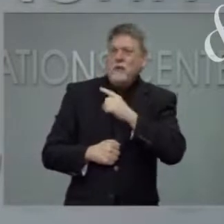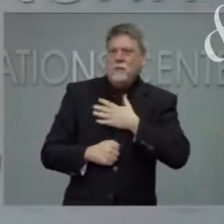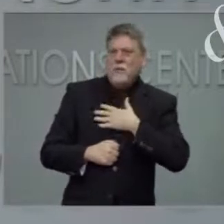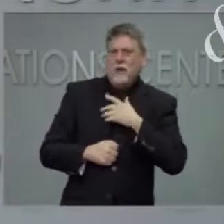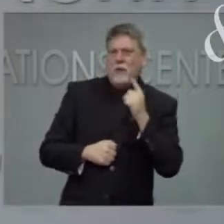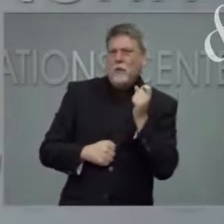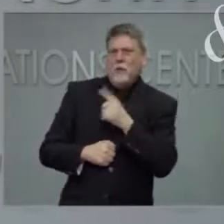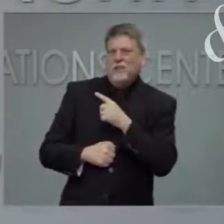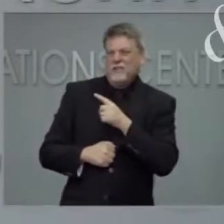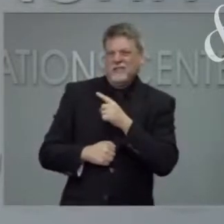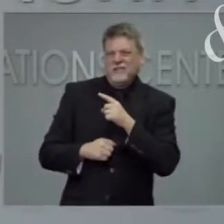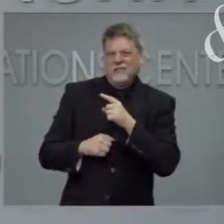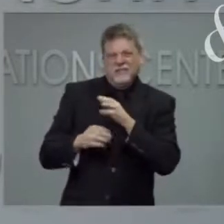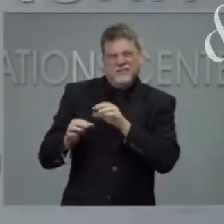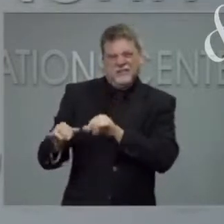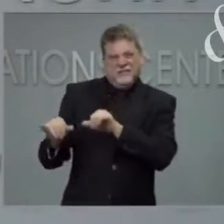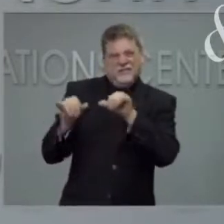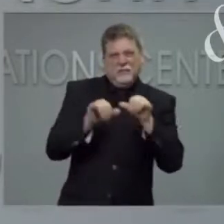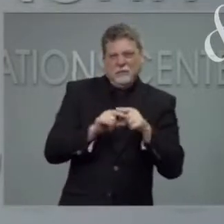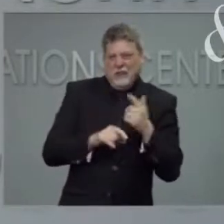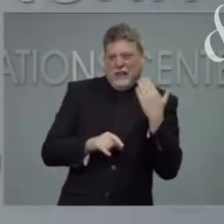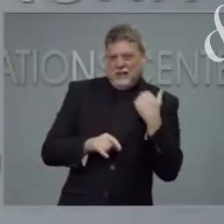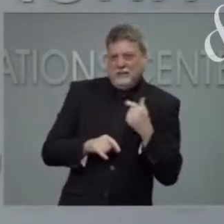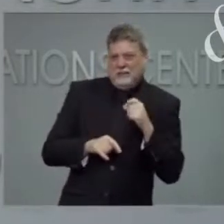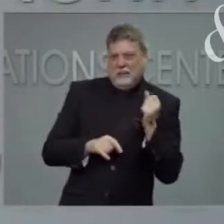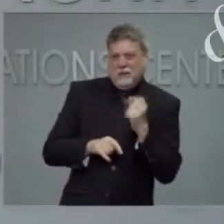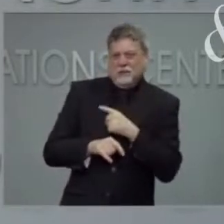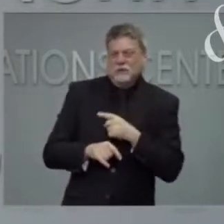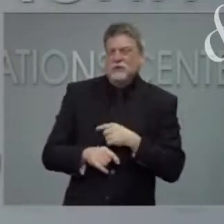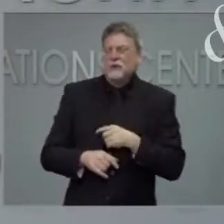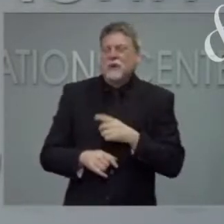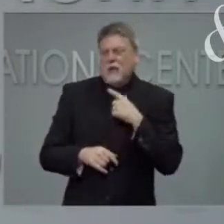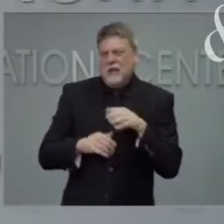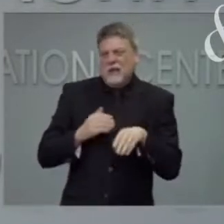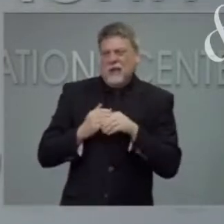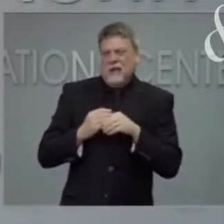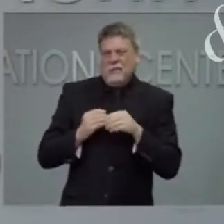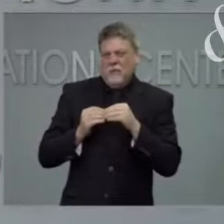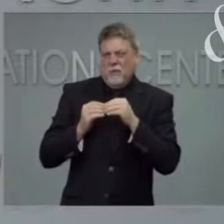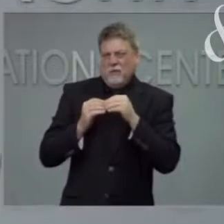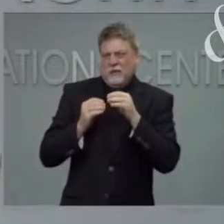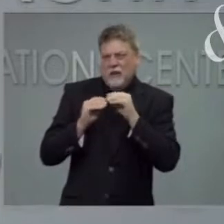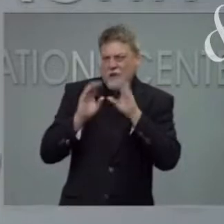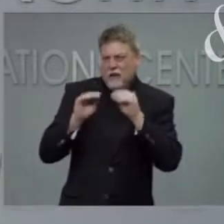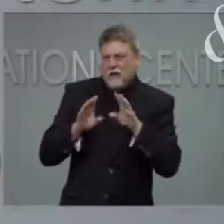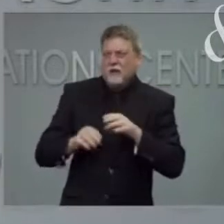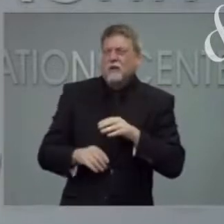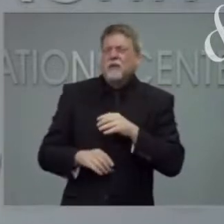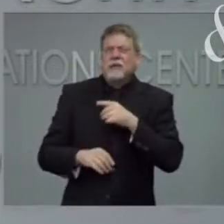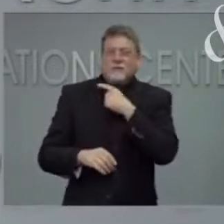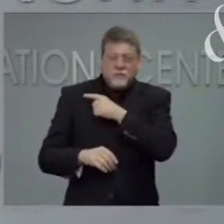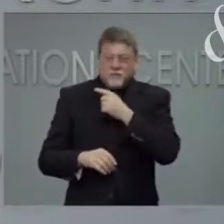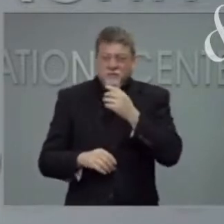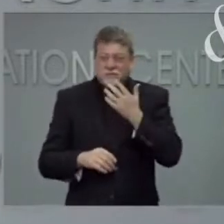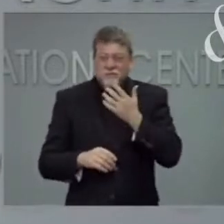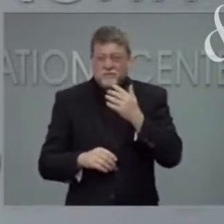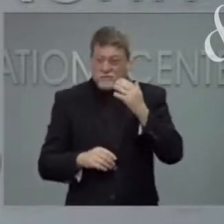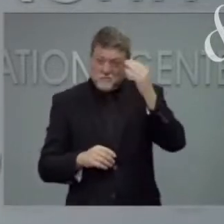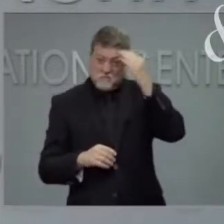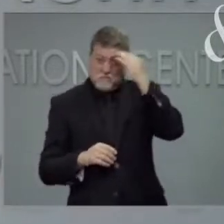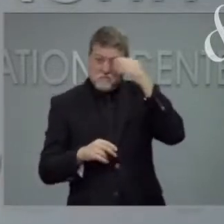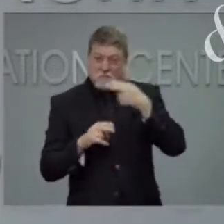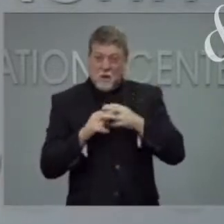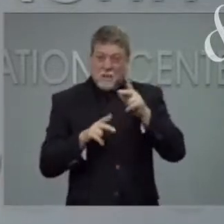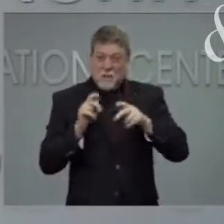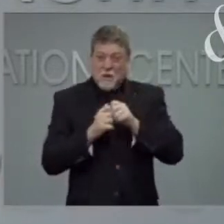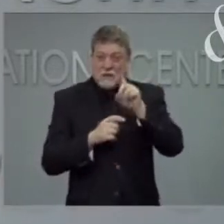question from Laura's question. What do we know about people with disabilities in North Carolina and